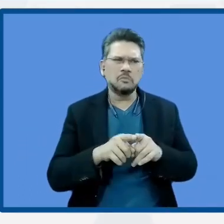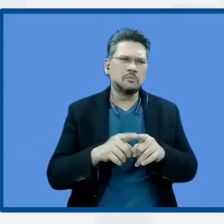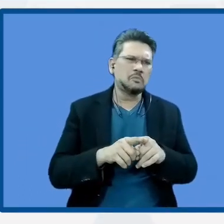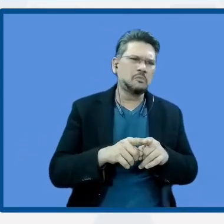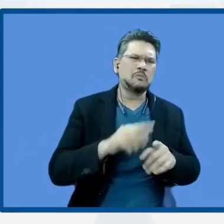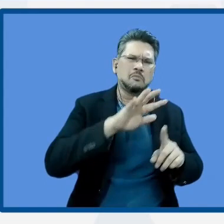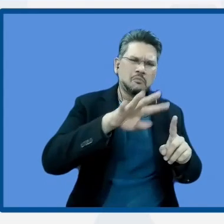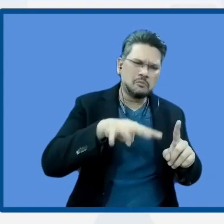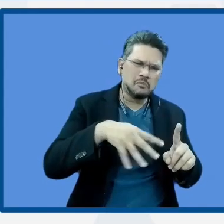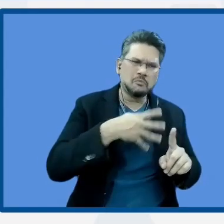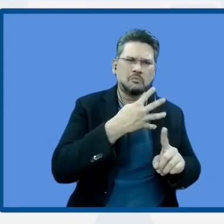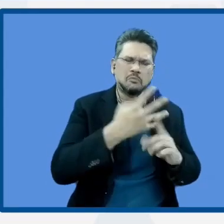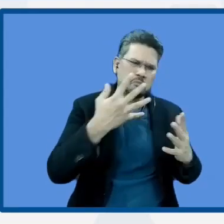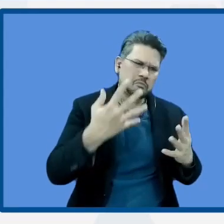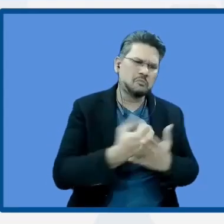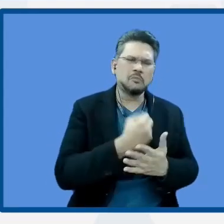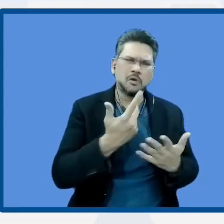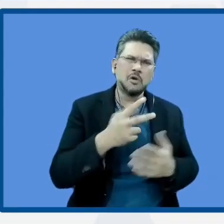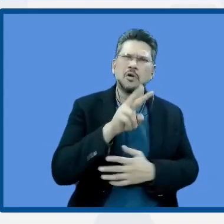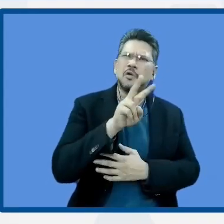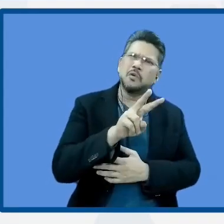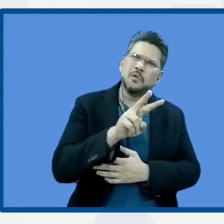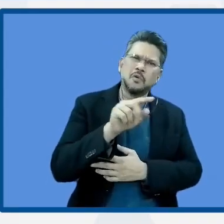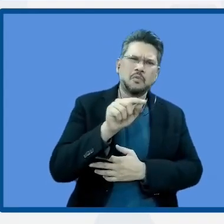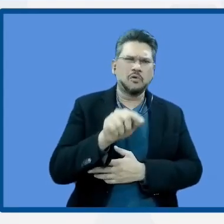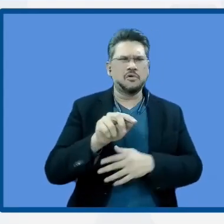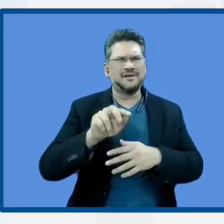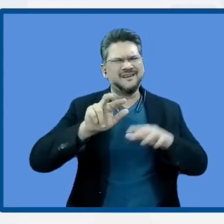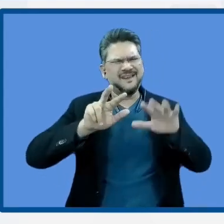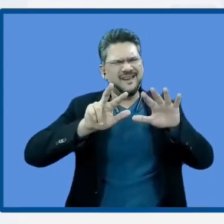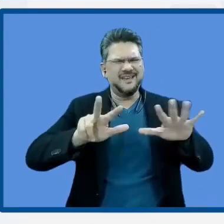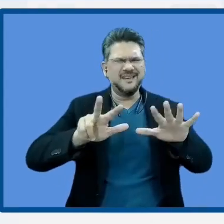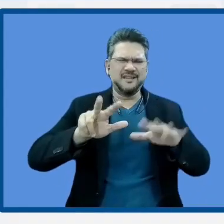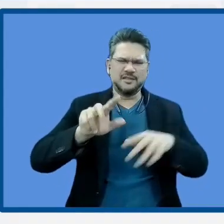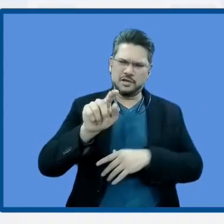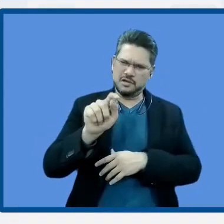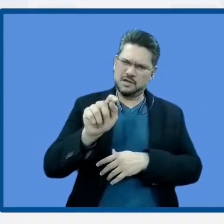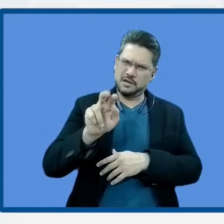$2.84 trillion a year. That means